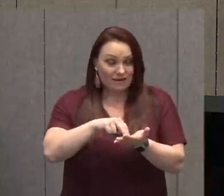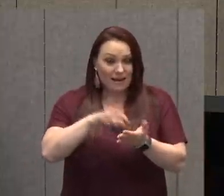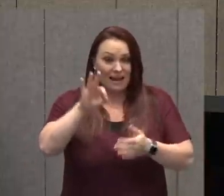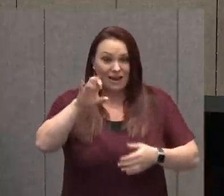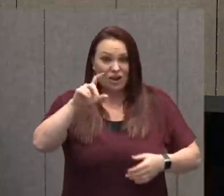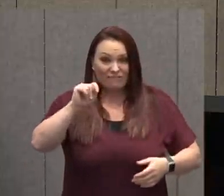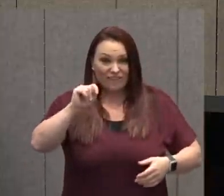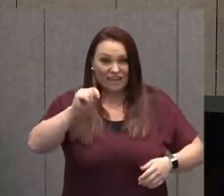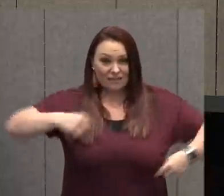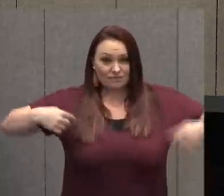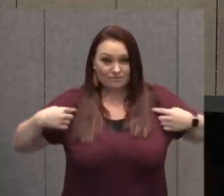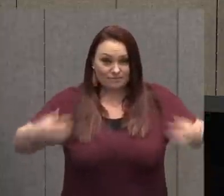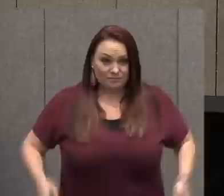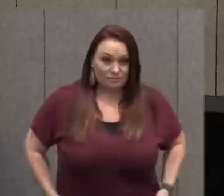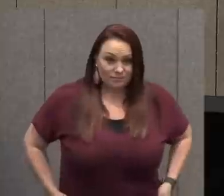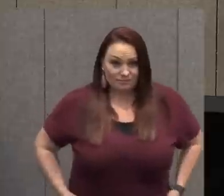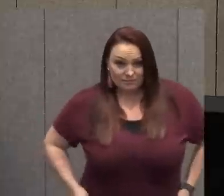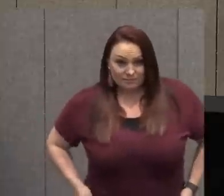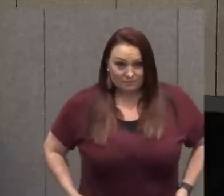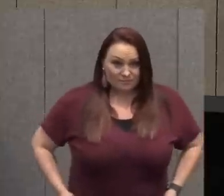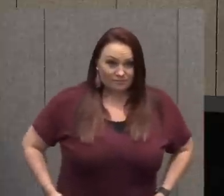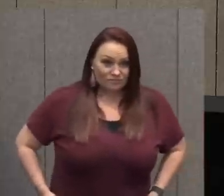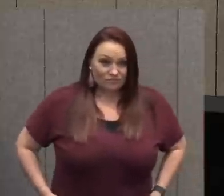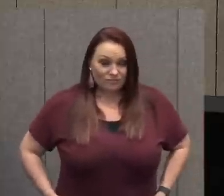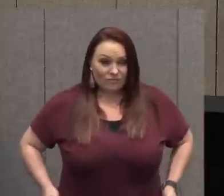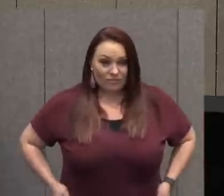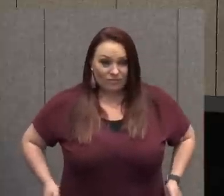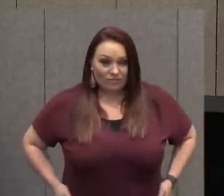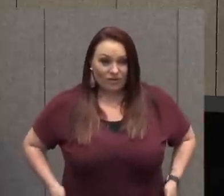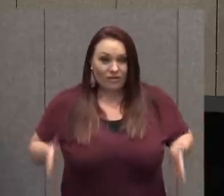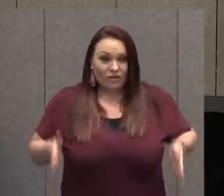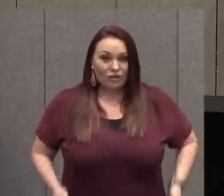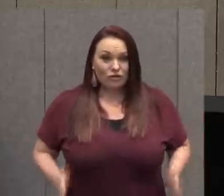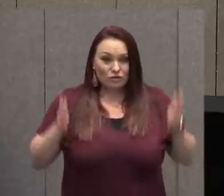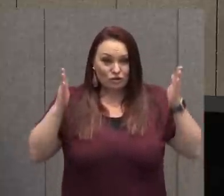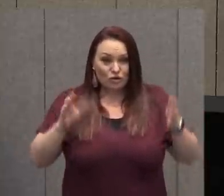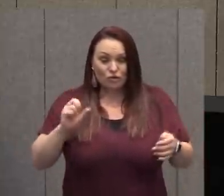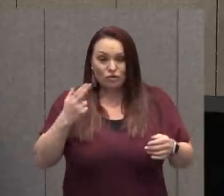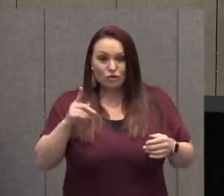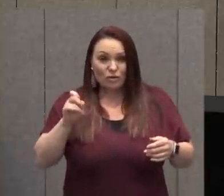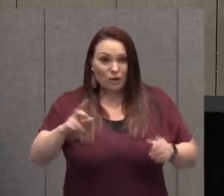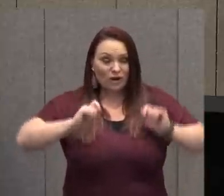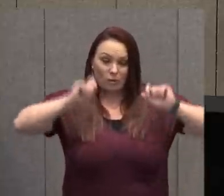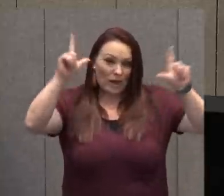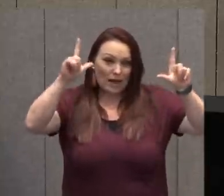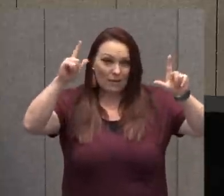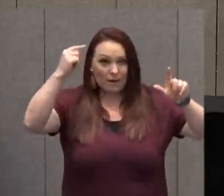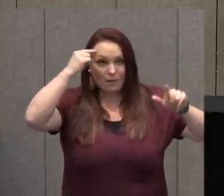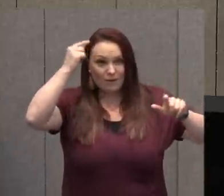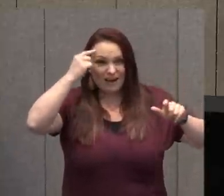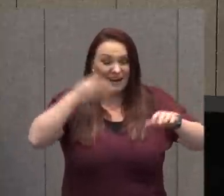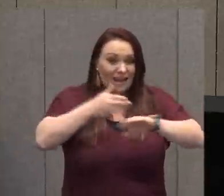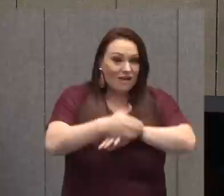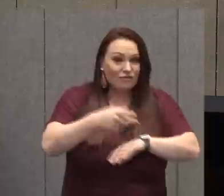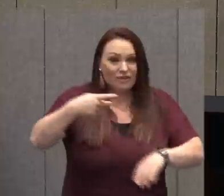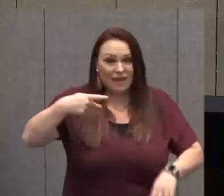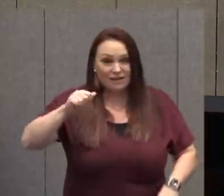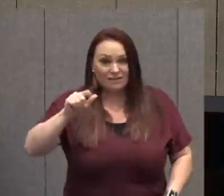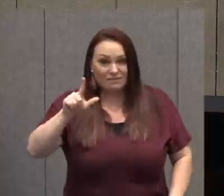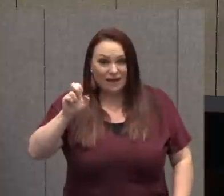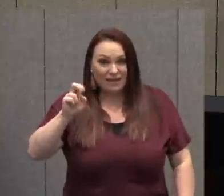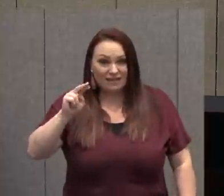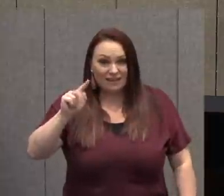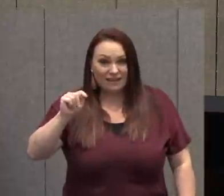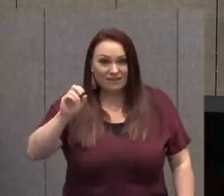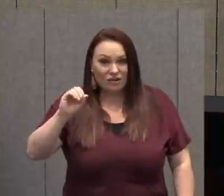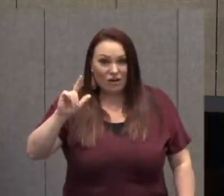feet shoulder width apart, because we're gonna wake up our brain, have a little brain break after the paleontologist lesson. So,